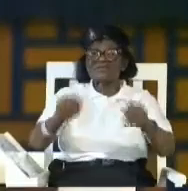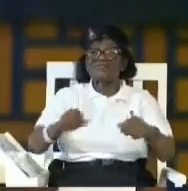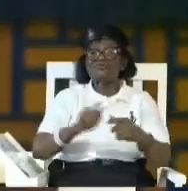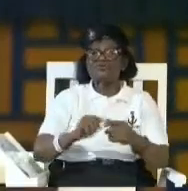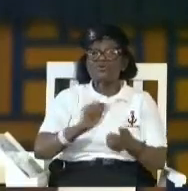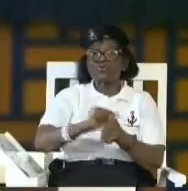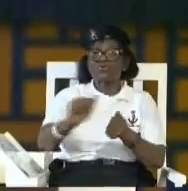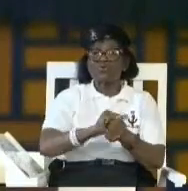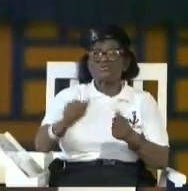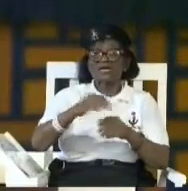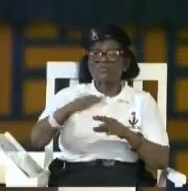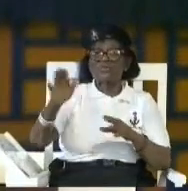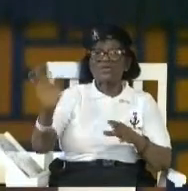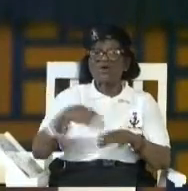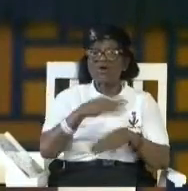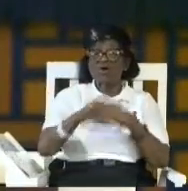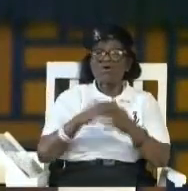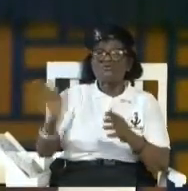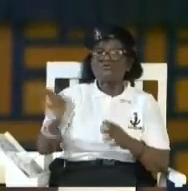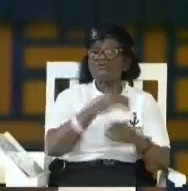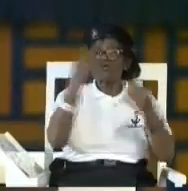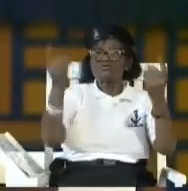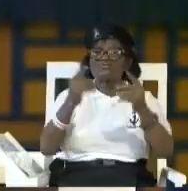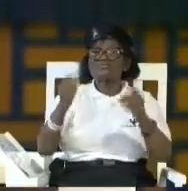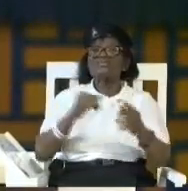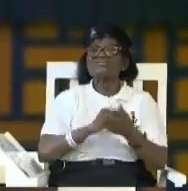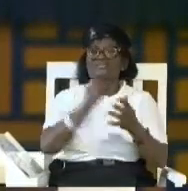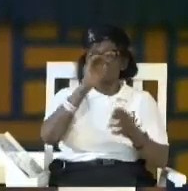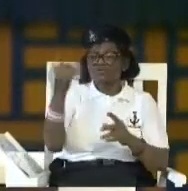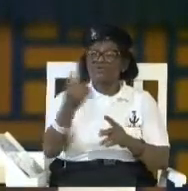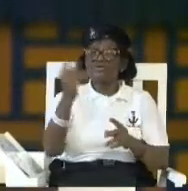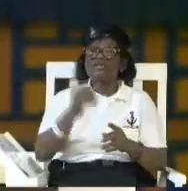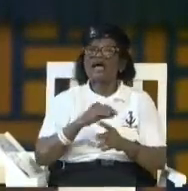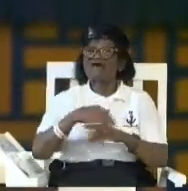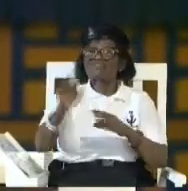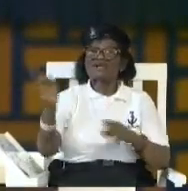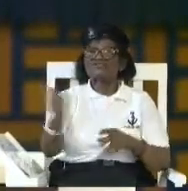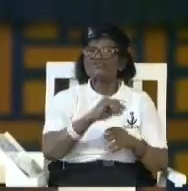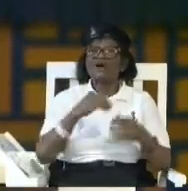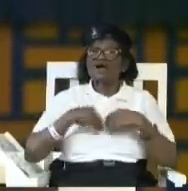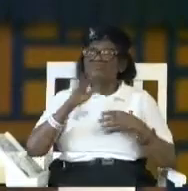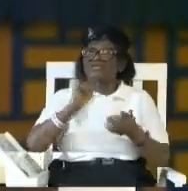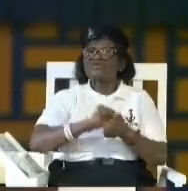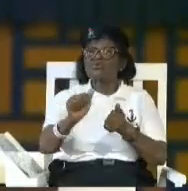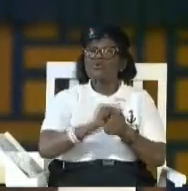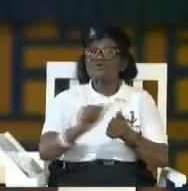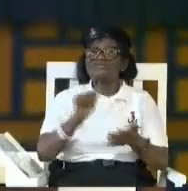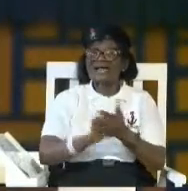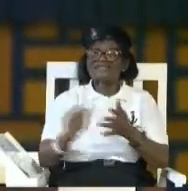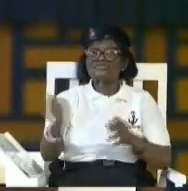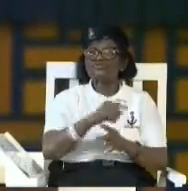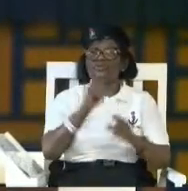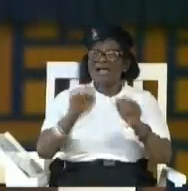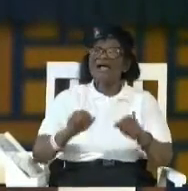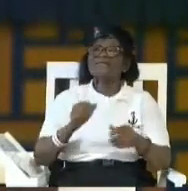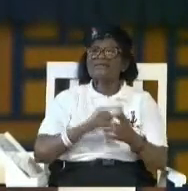sins. It's only after you have been washed that you can then cry unto